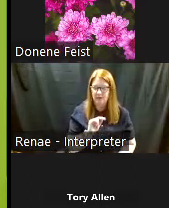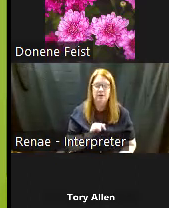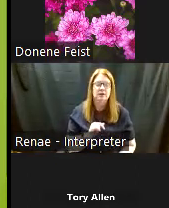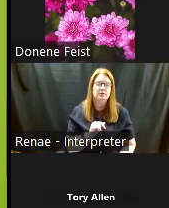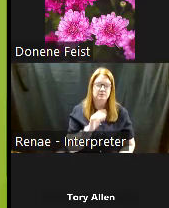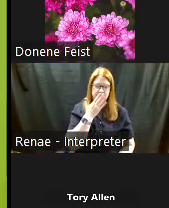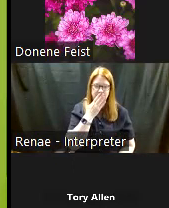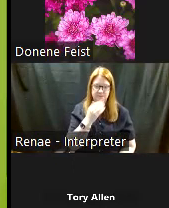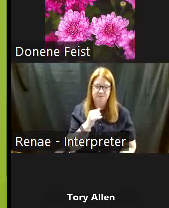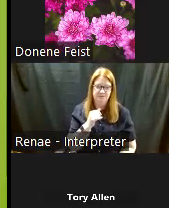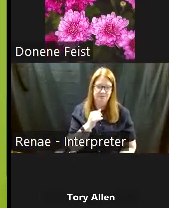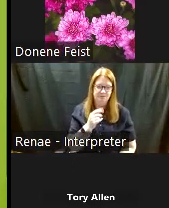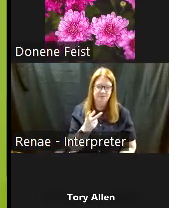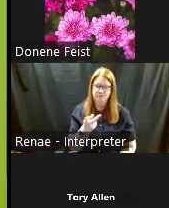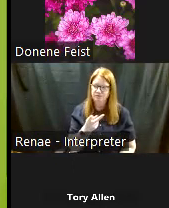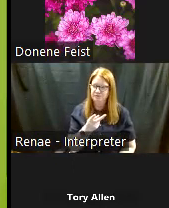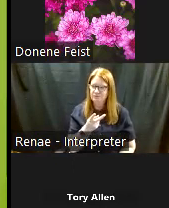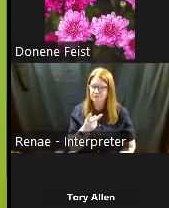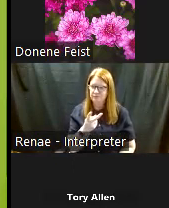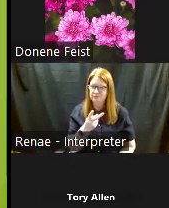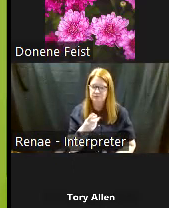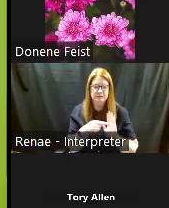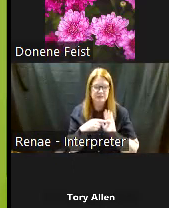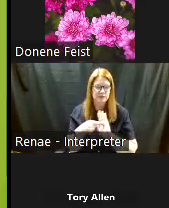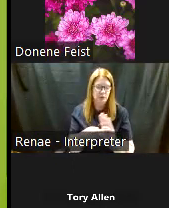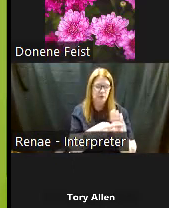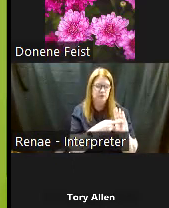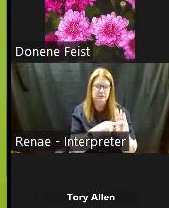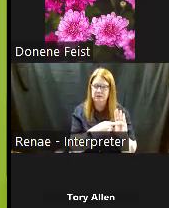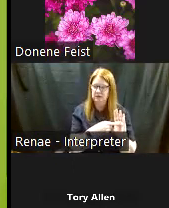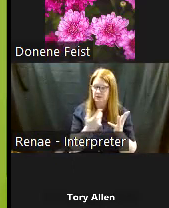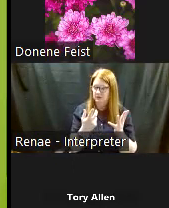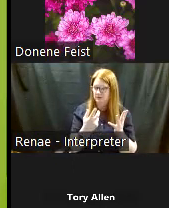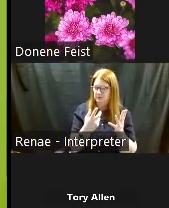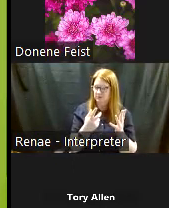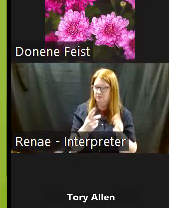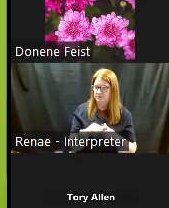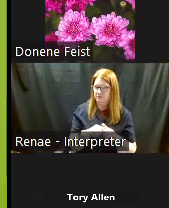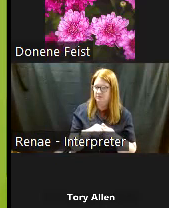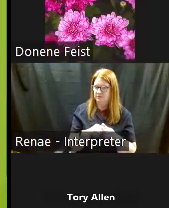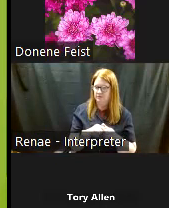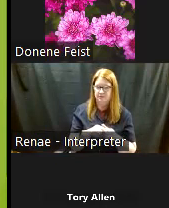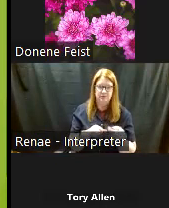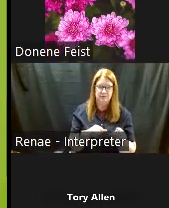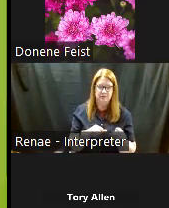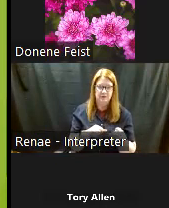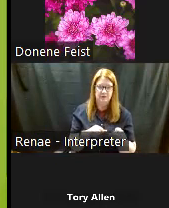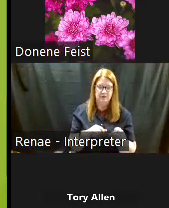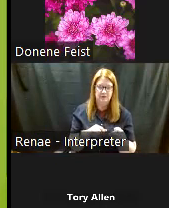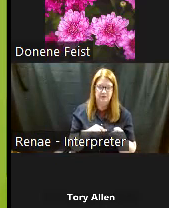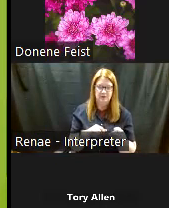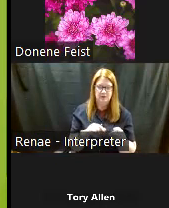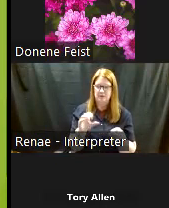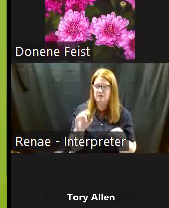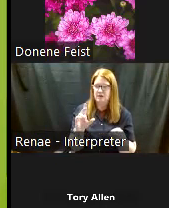the 2 slides are showing some of the main highlights from a really, really big study called